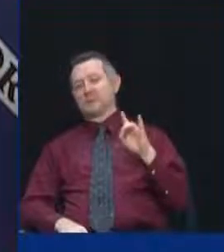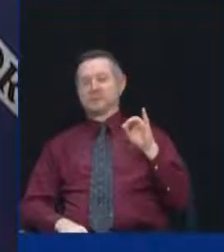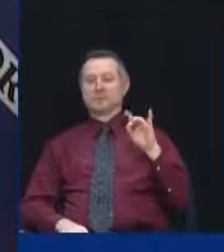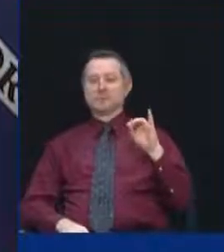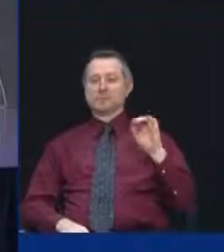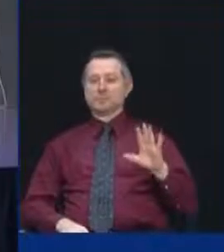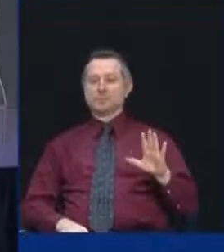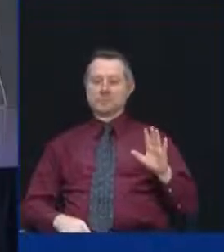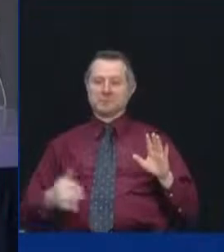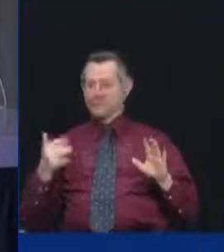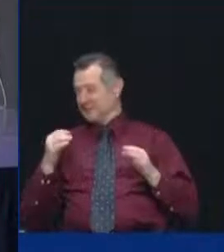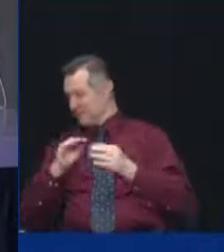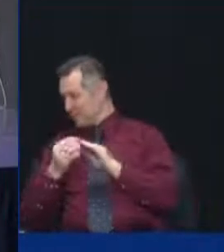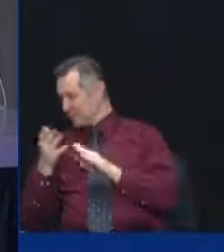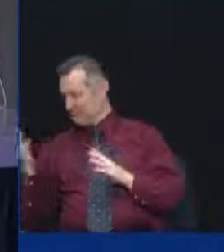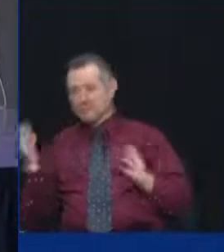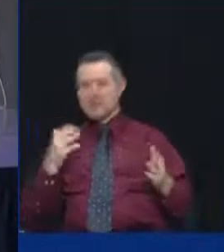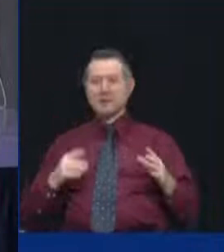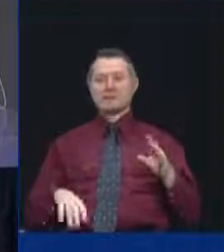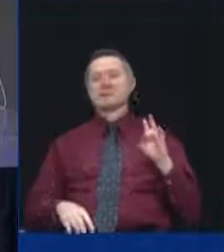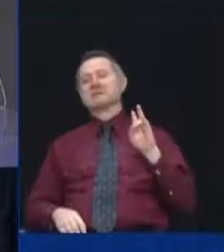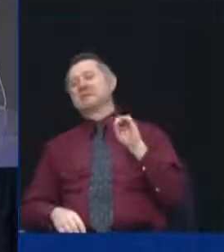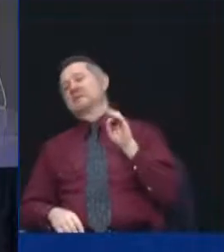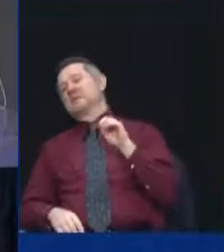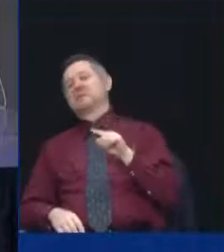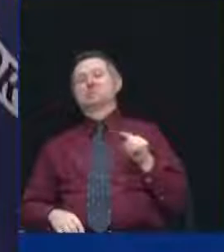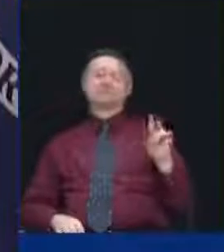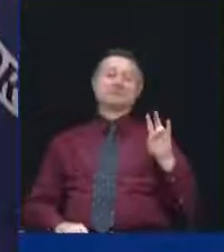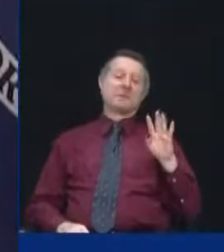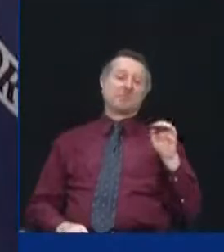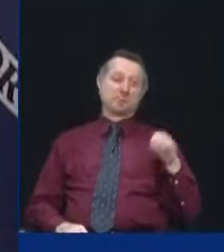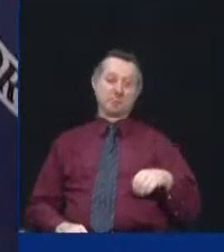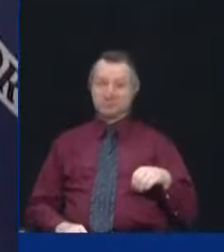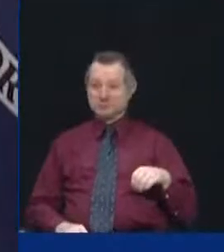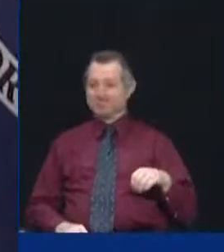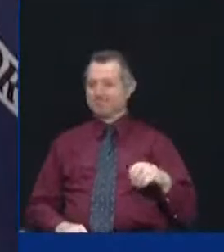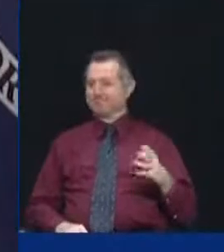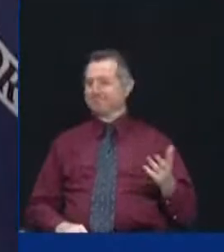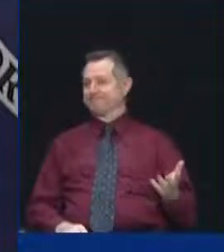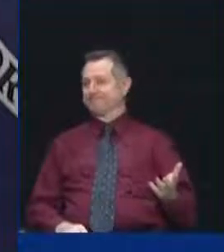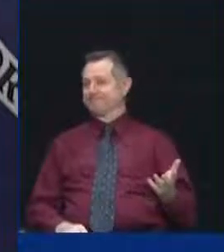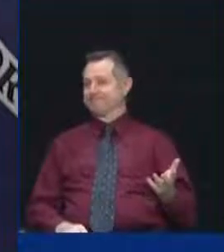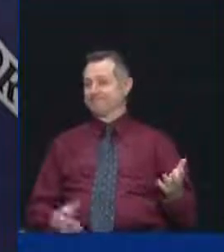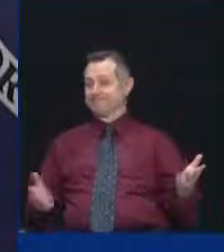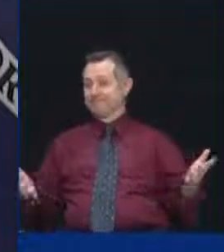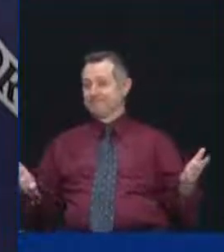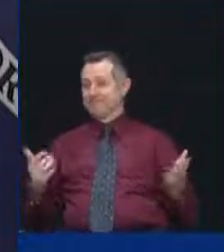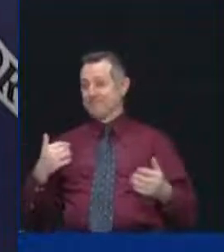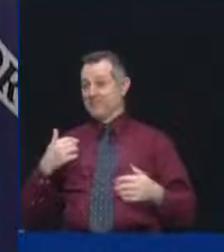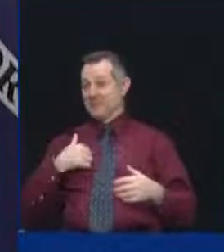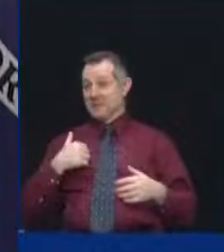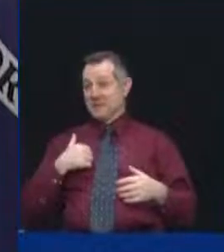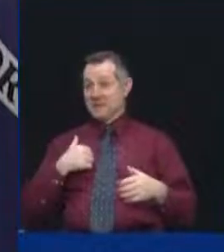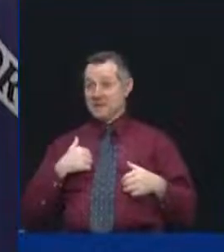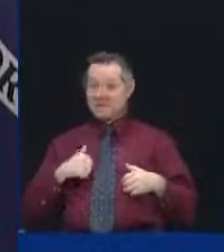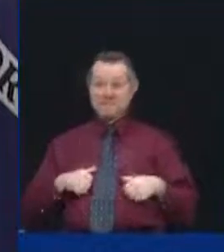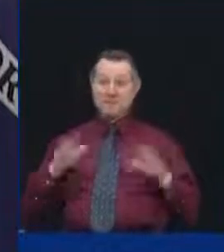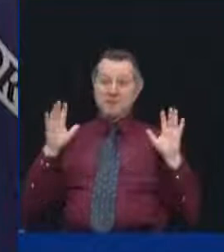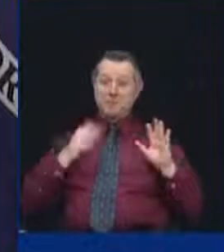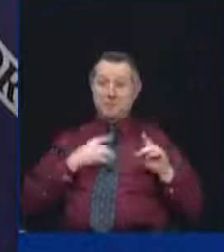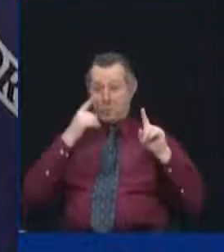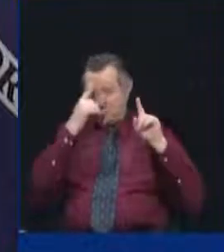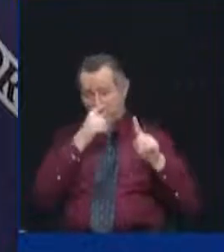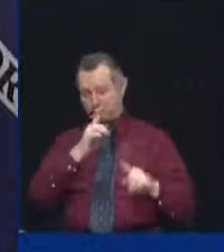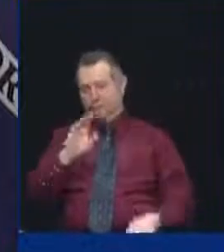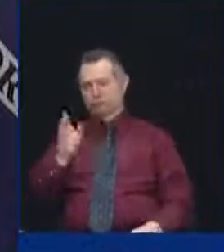number for herd immunity? 70, 75. 70, 75. I'm not willing to give up. I'm not willing to give